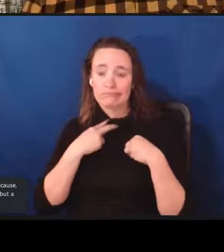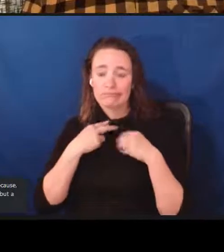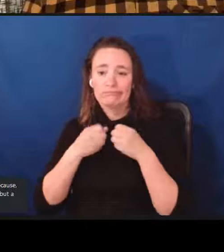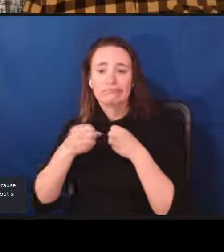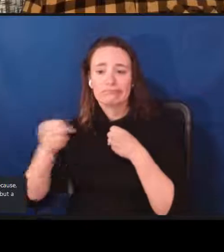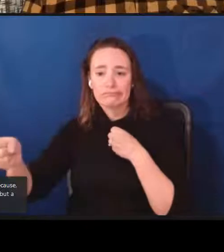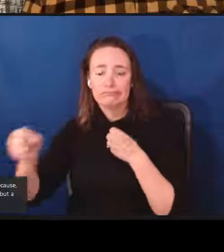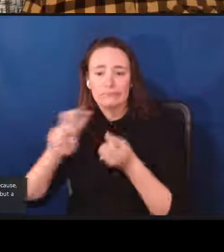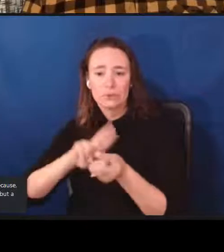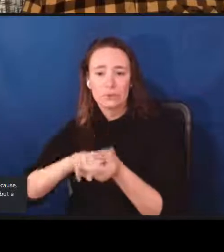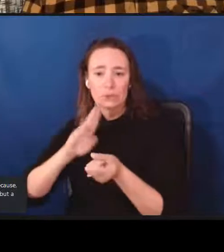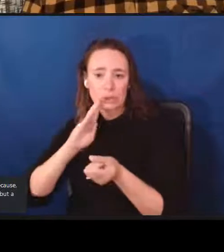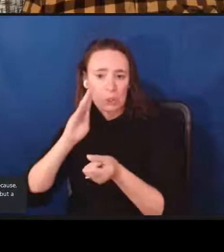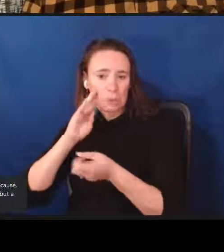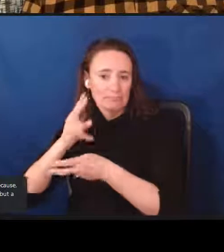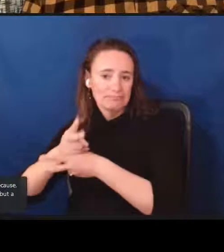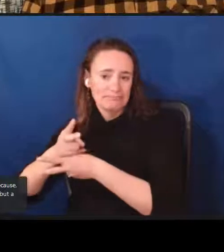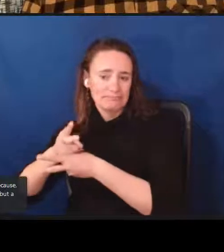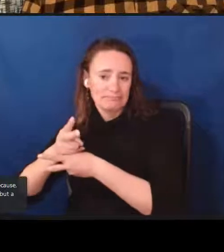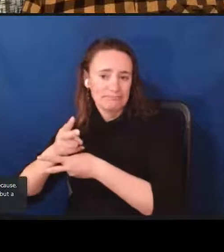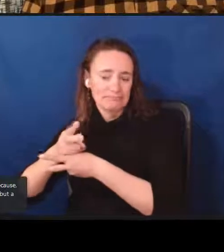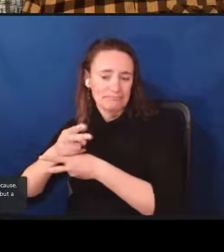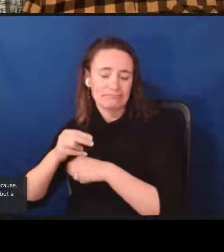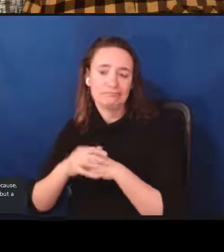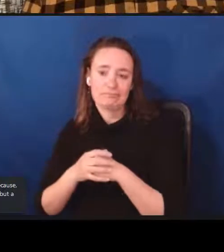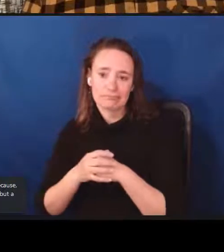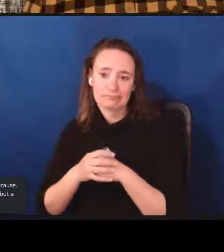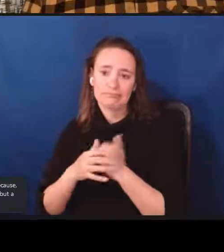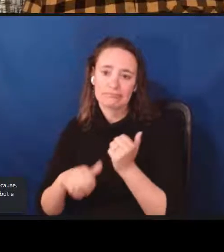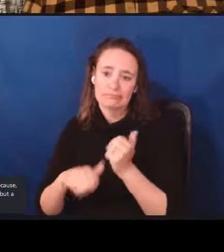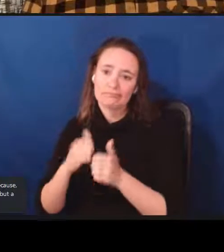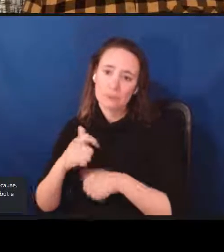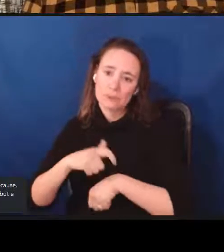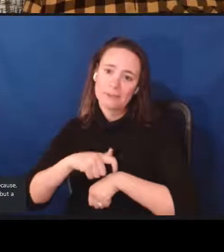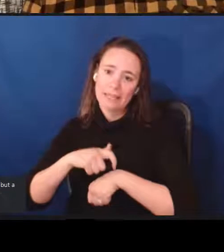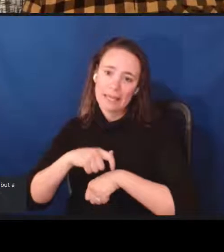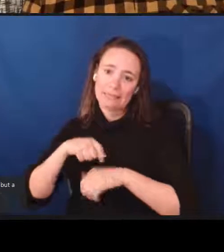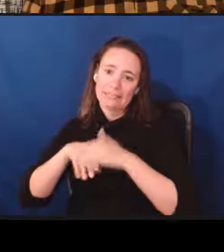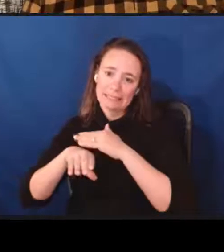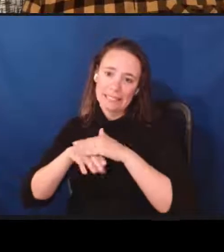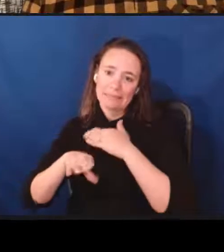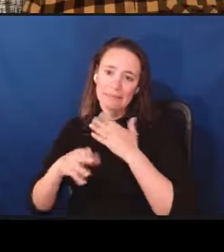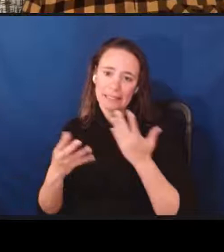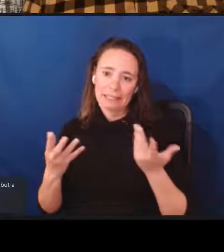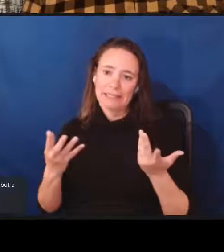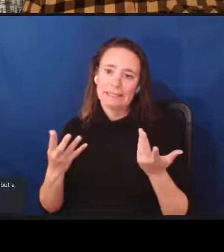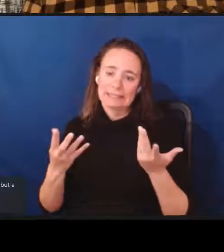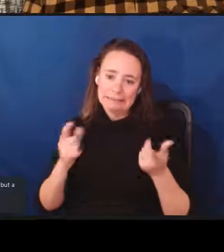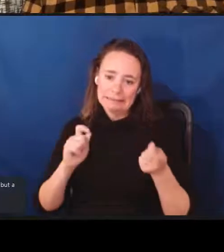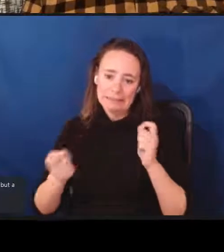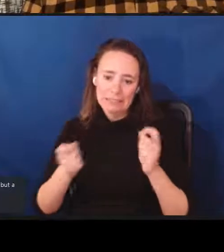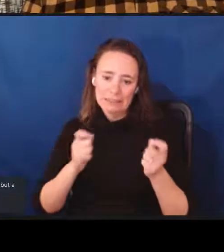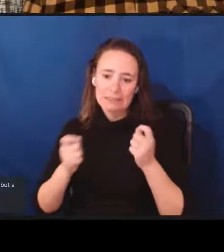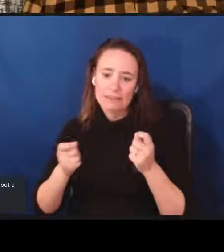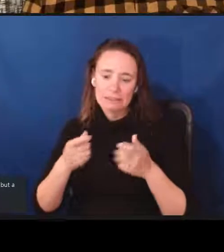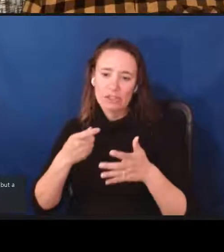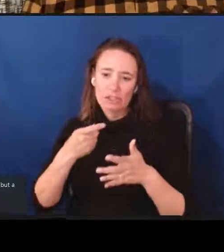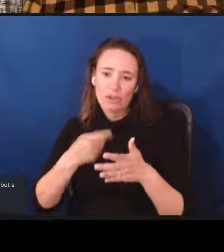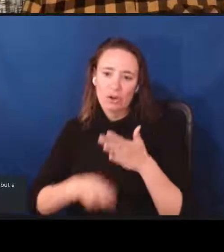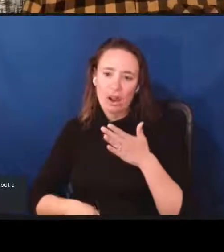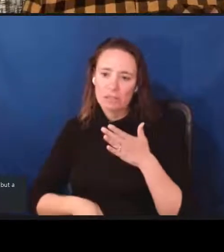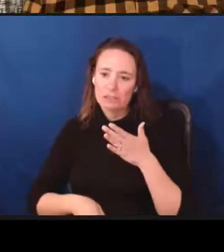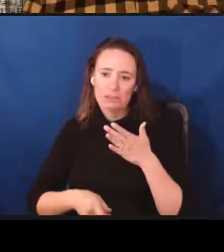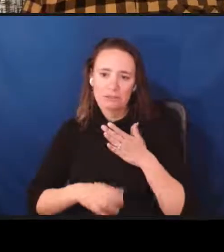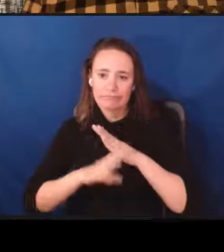of times it's because accessibility is cost prohibitive, right, for them to make.